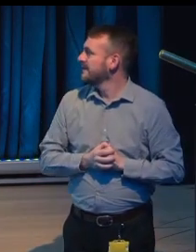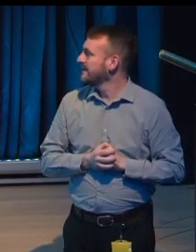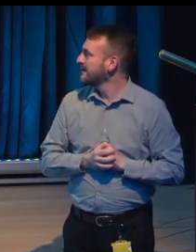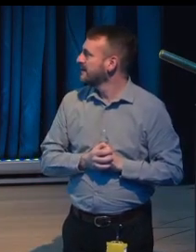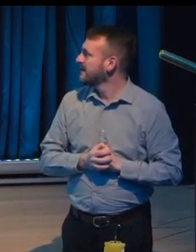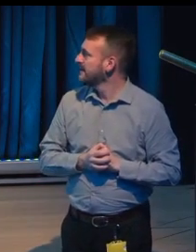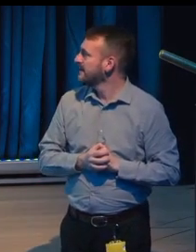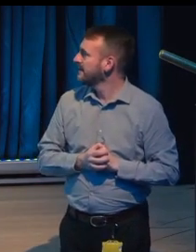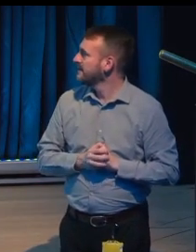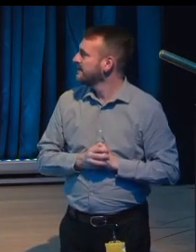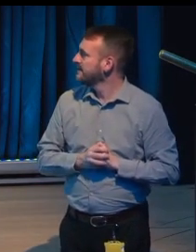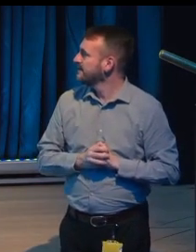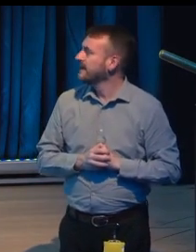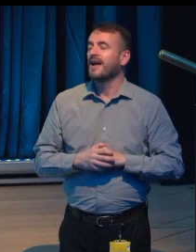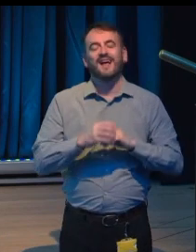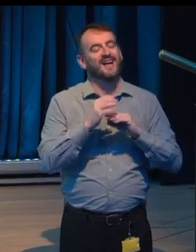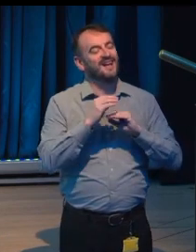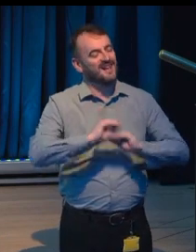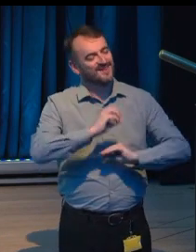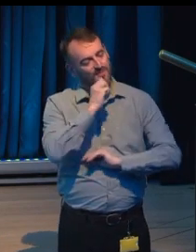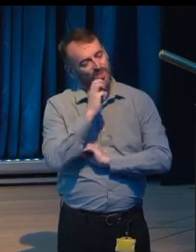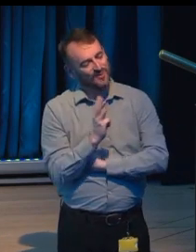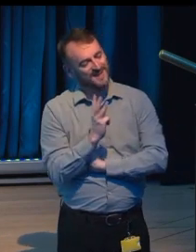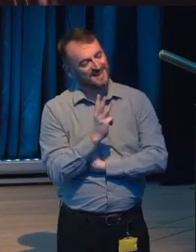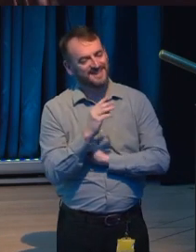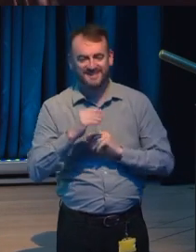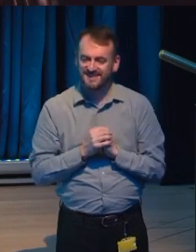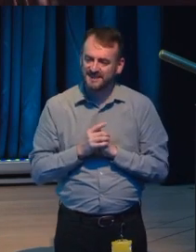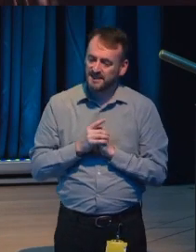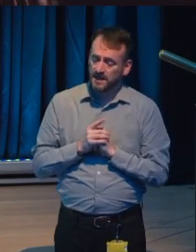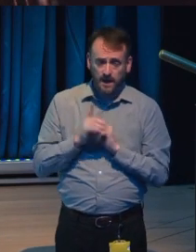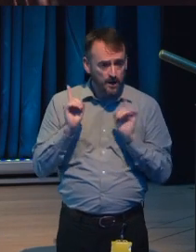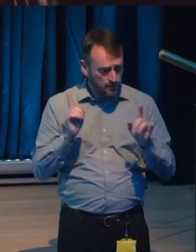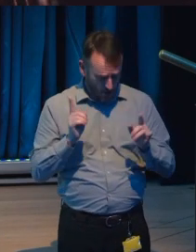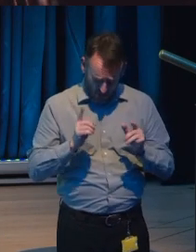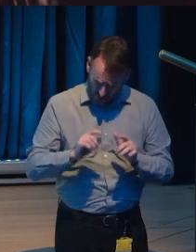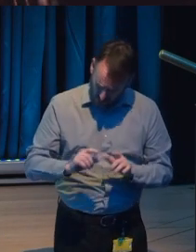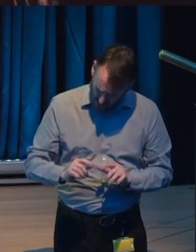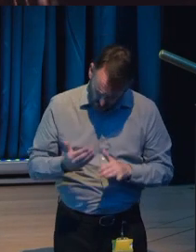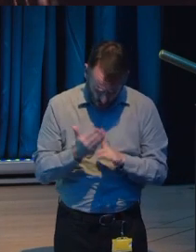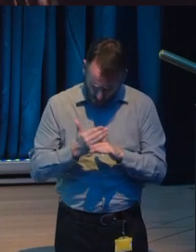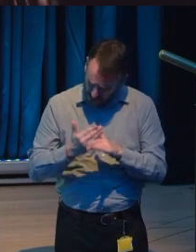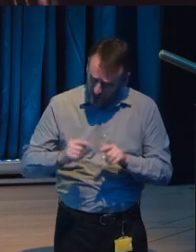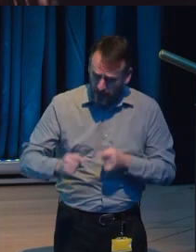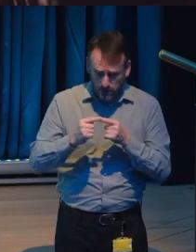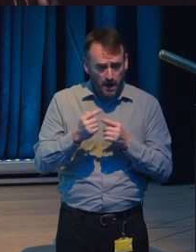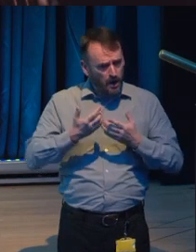we go. Lesson number 3. So, accept that it's a challenging job and be ready to learn.